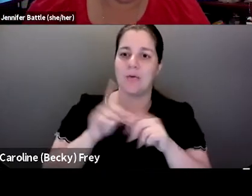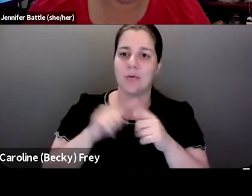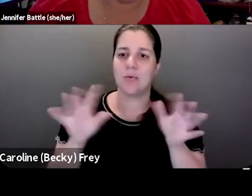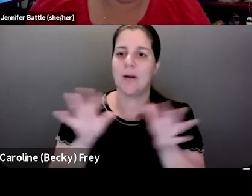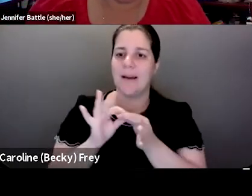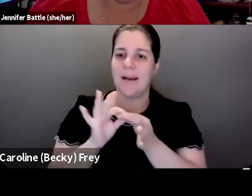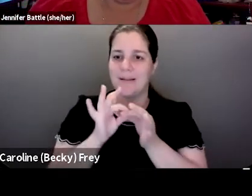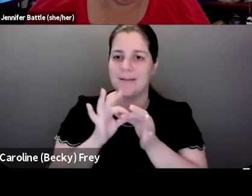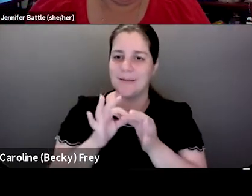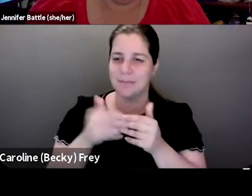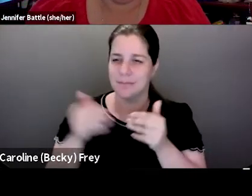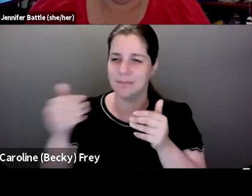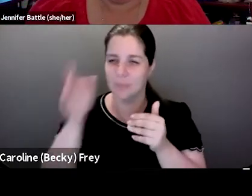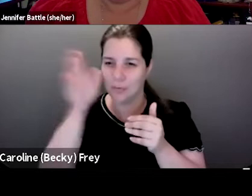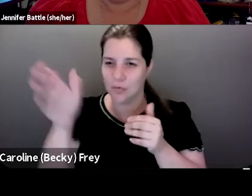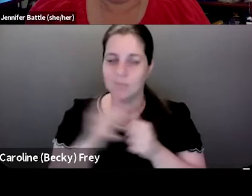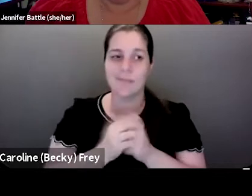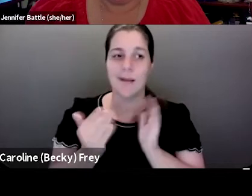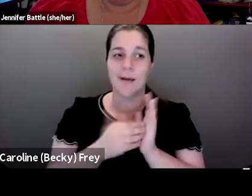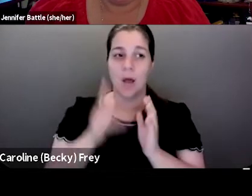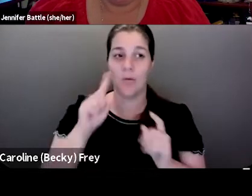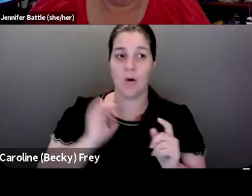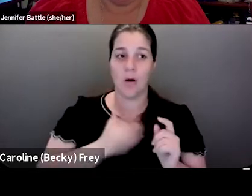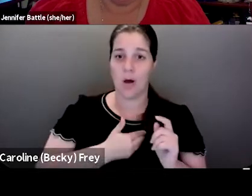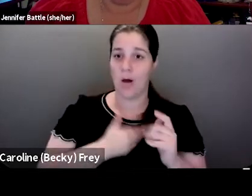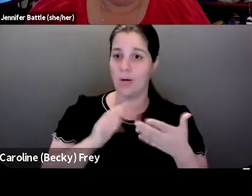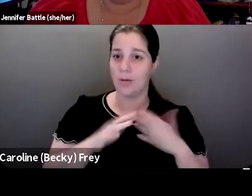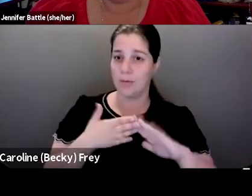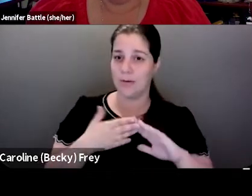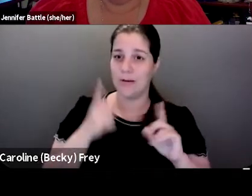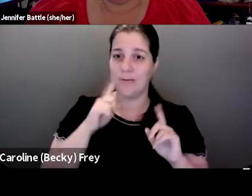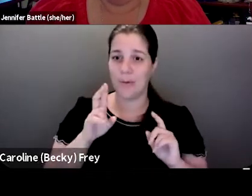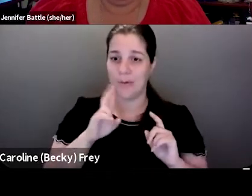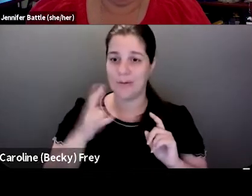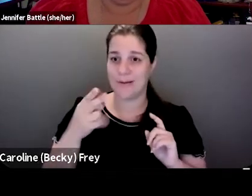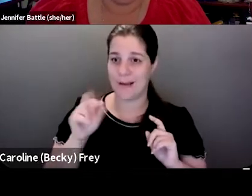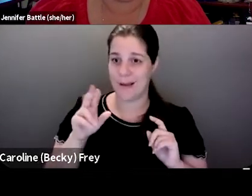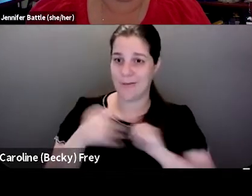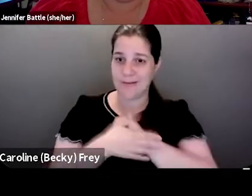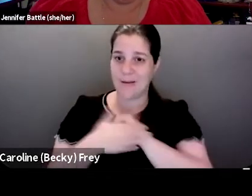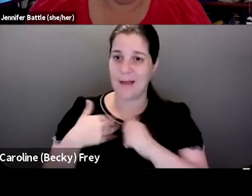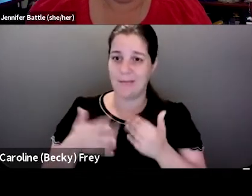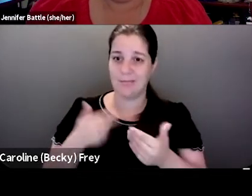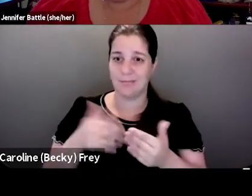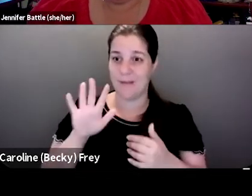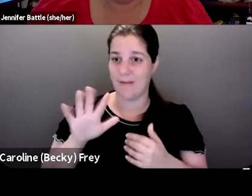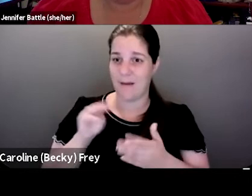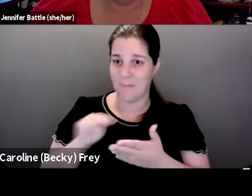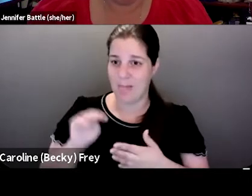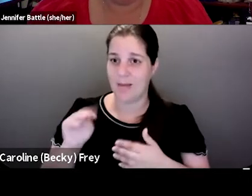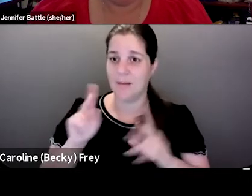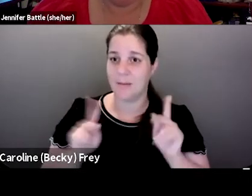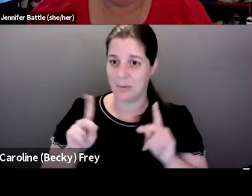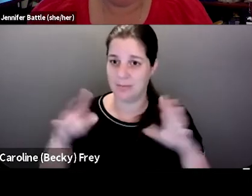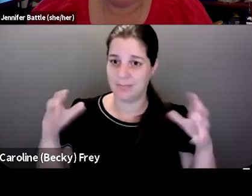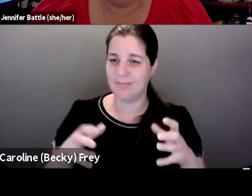So in our community, just Houston, Harris County in and of itself has almost 5 million folks. It's a really